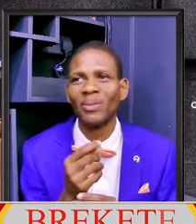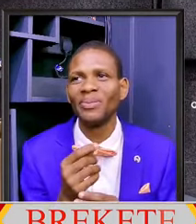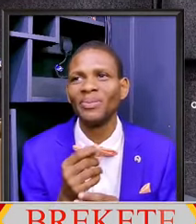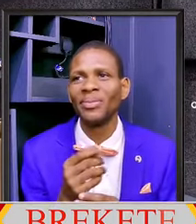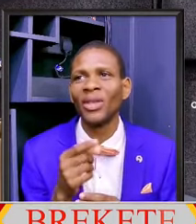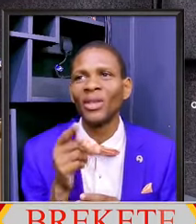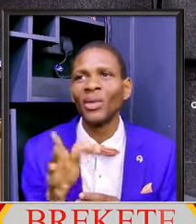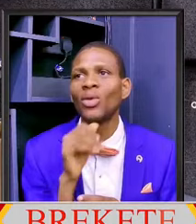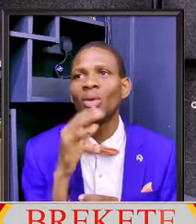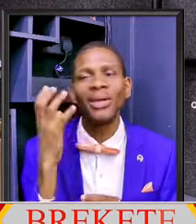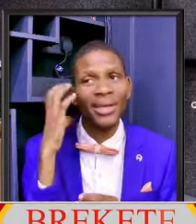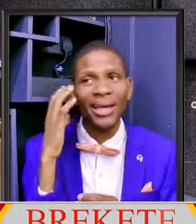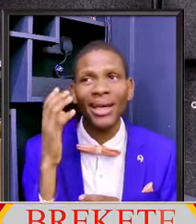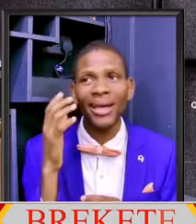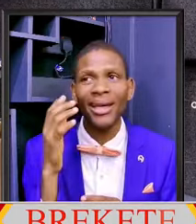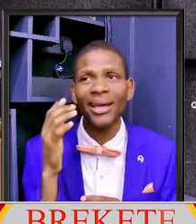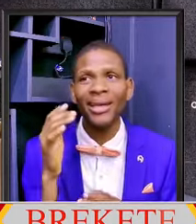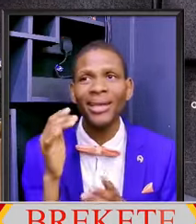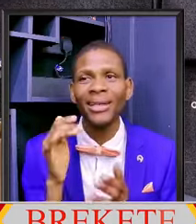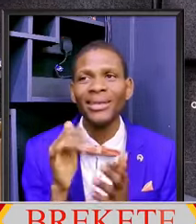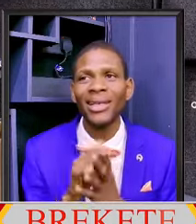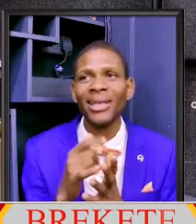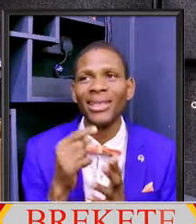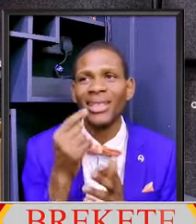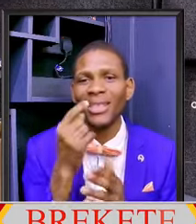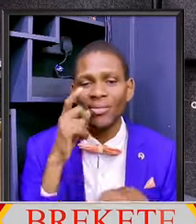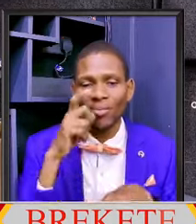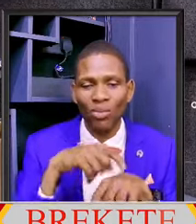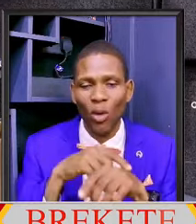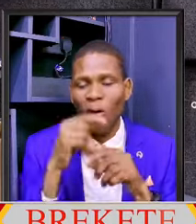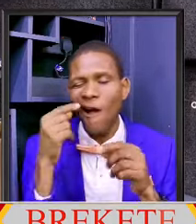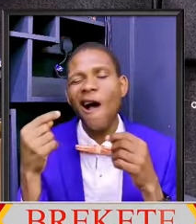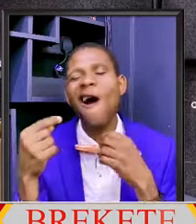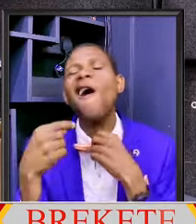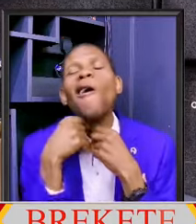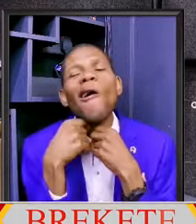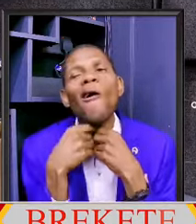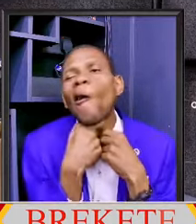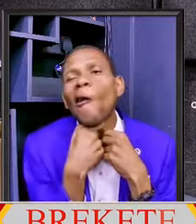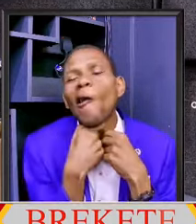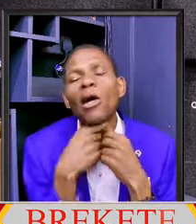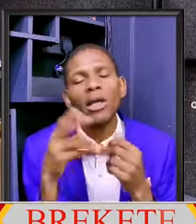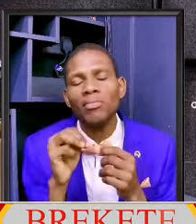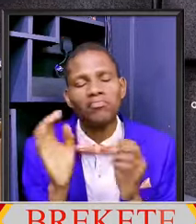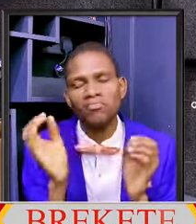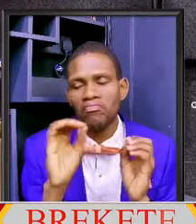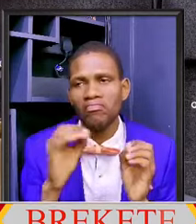You not go here say the hook, the bone hook them.